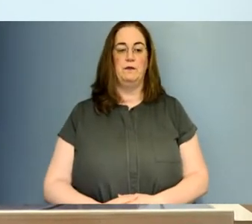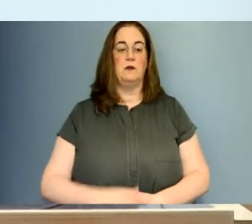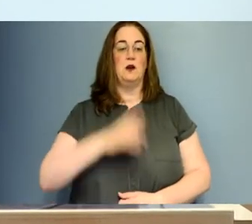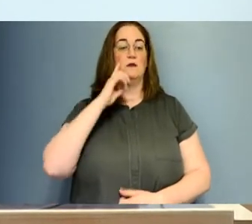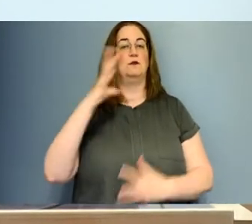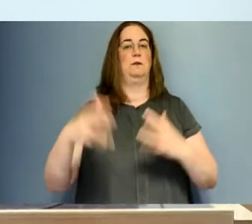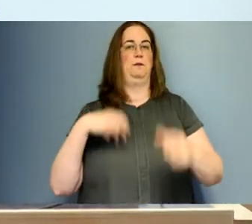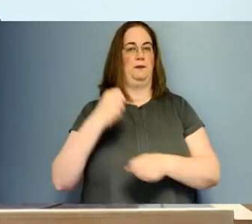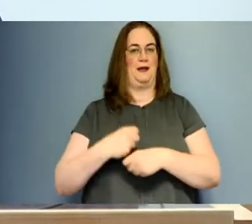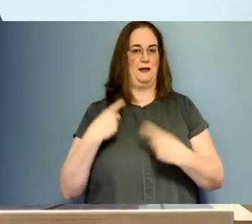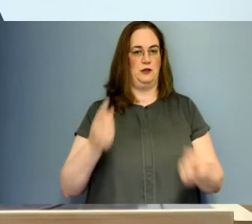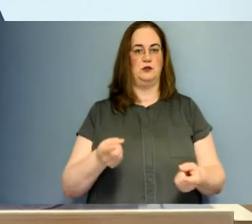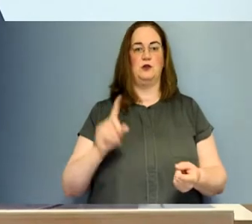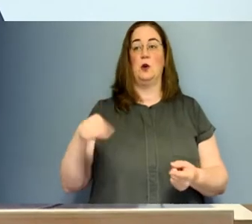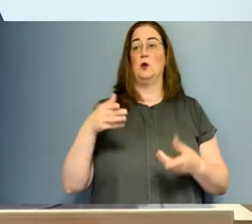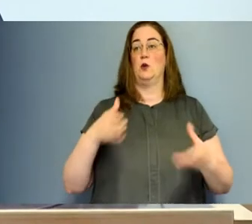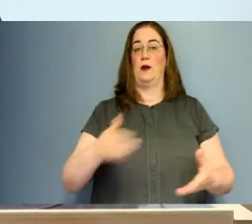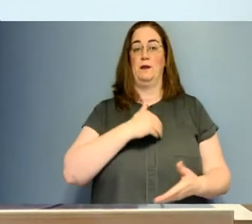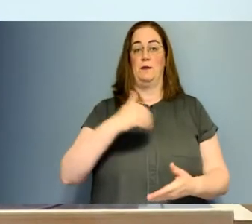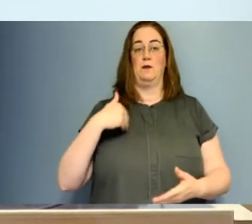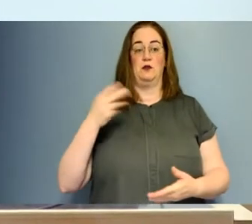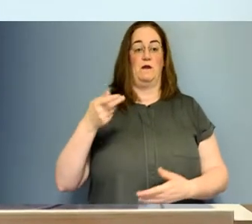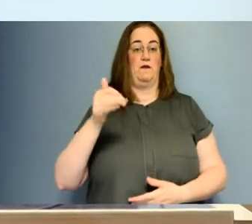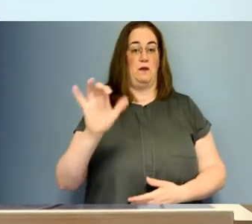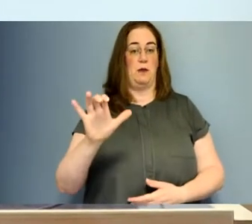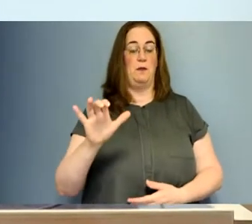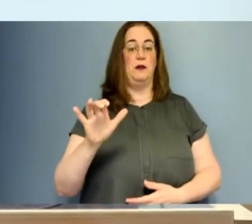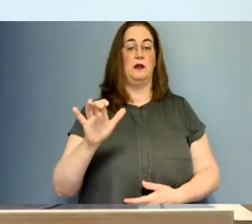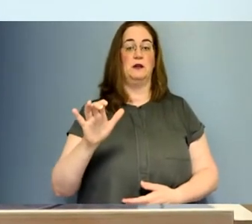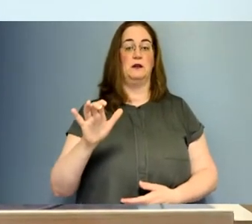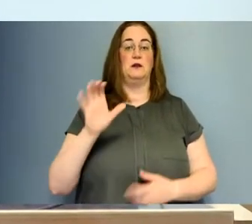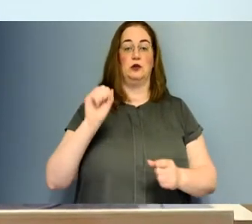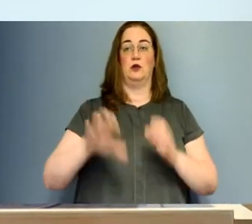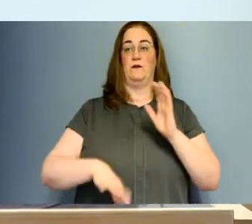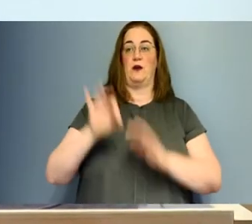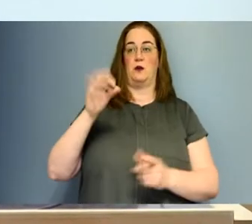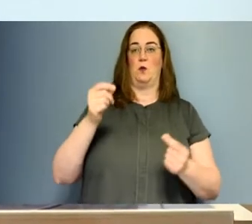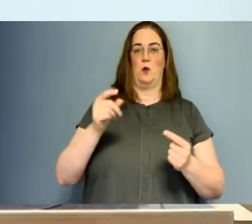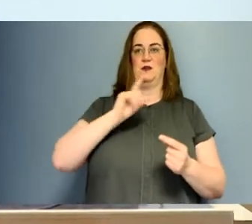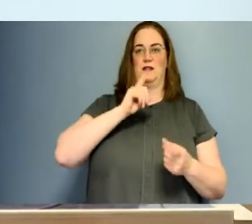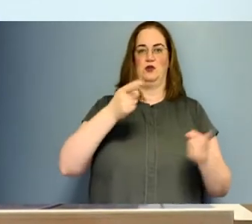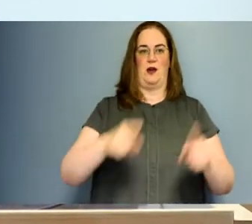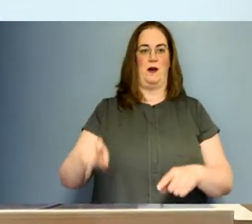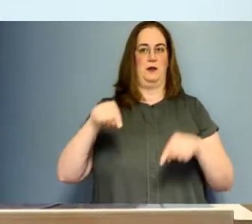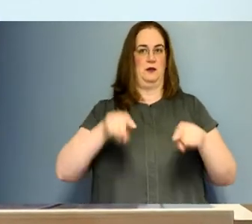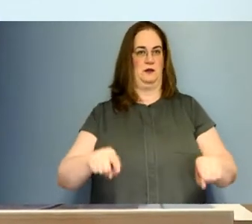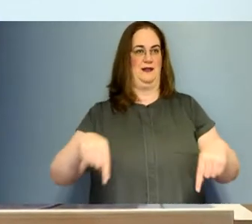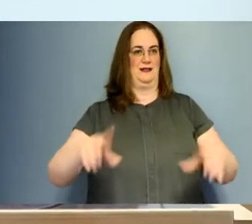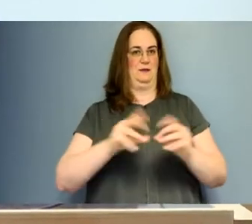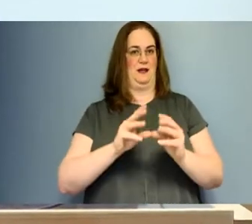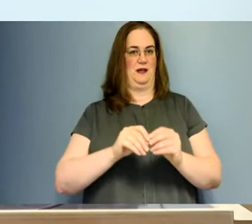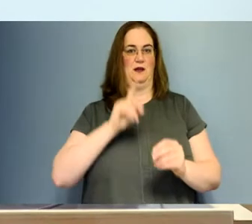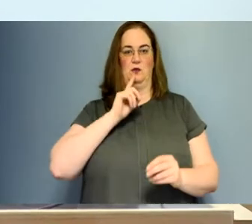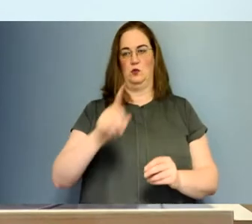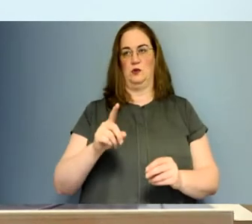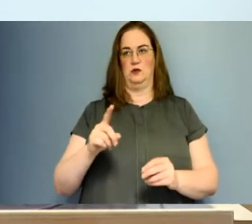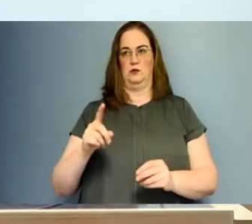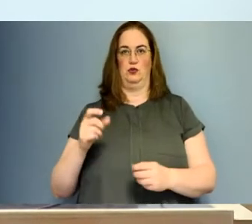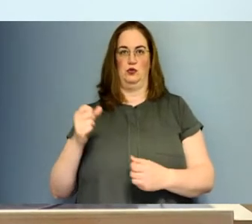many years, the only way that members of the public could find out what was actually happening at these meetings was to drive